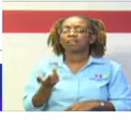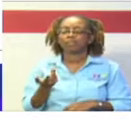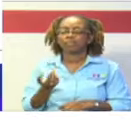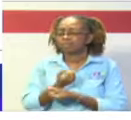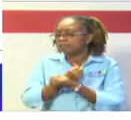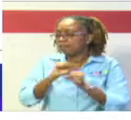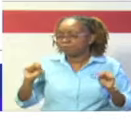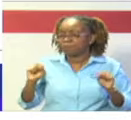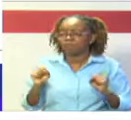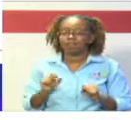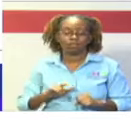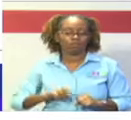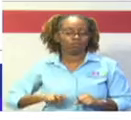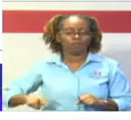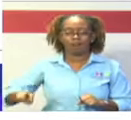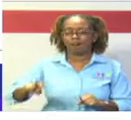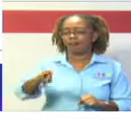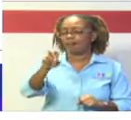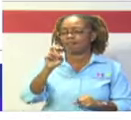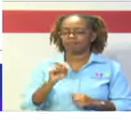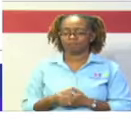on planes with persons.